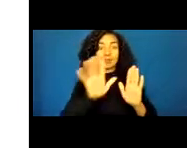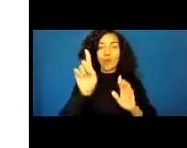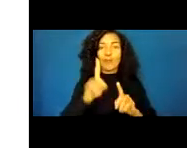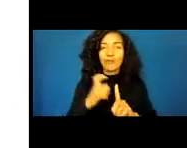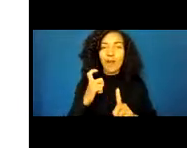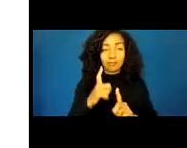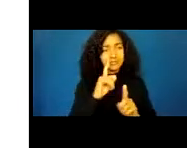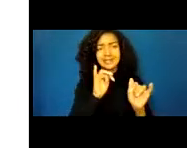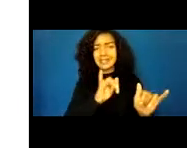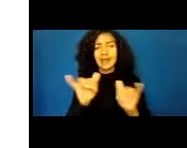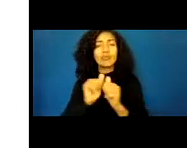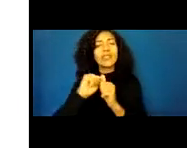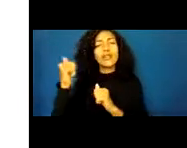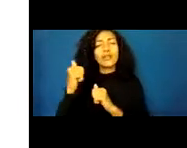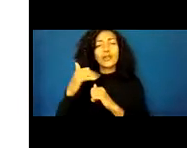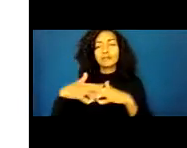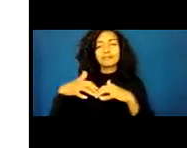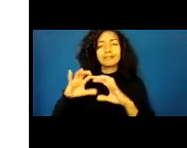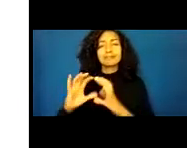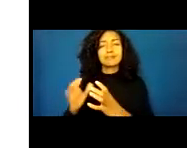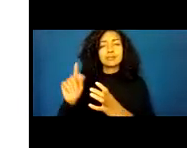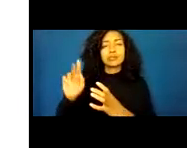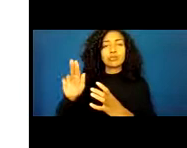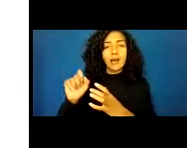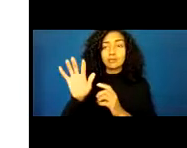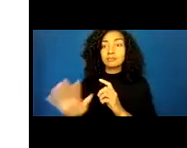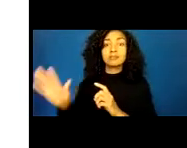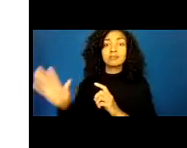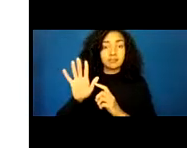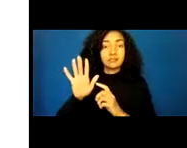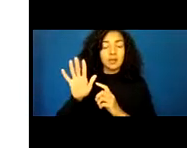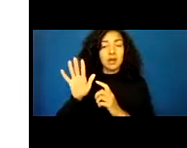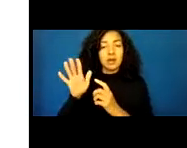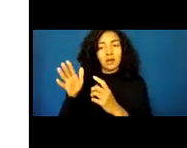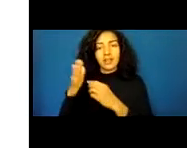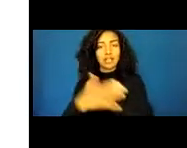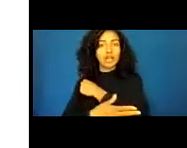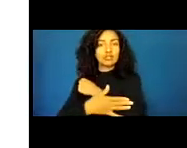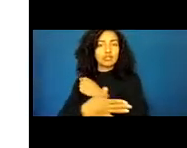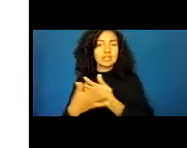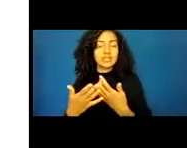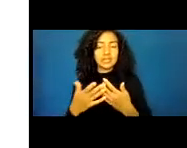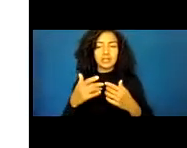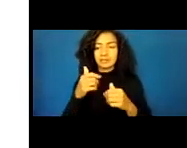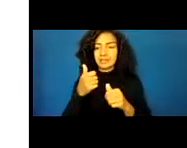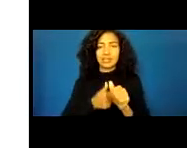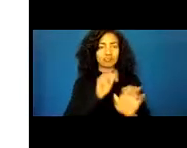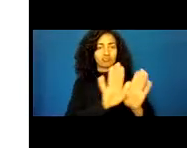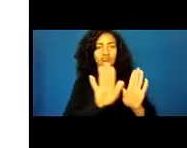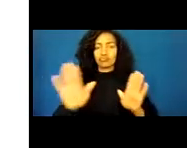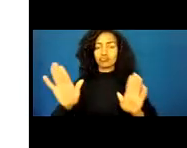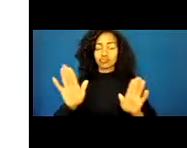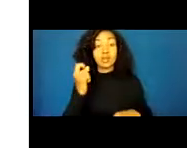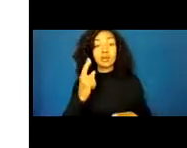country. So when we think about it, like many of our tribes, and it has been an